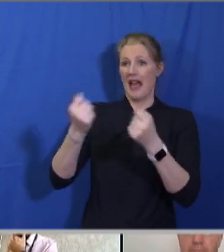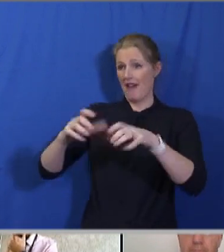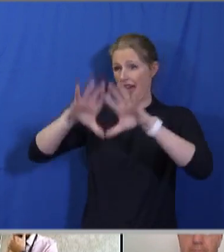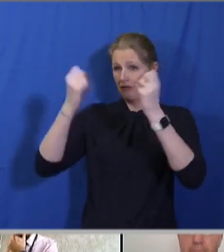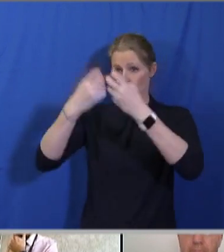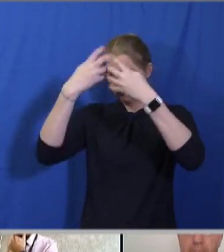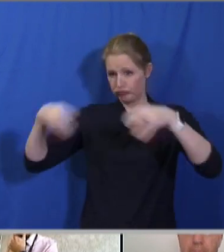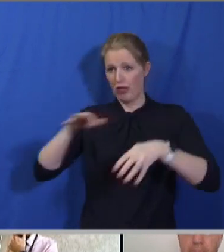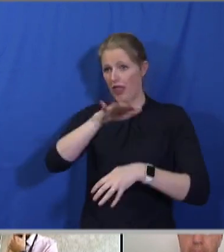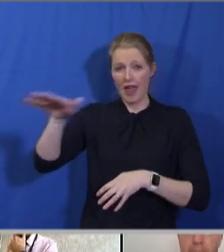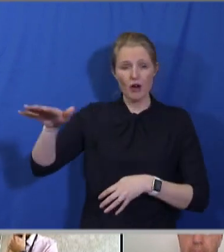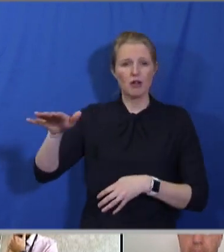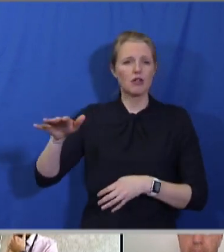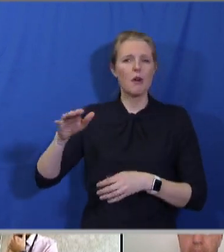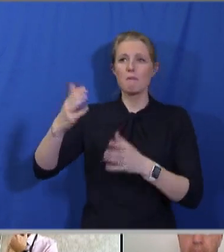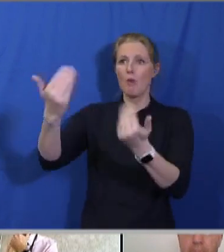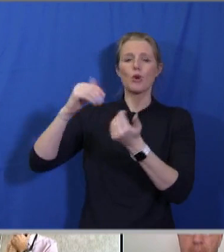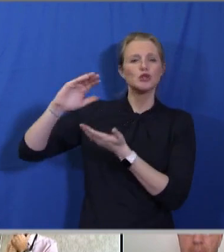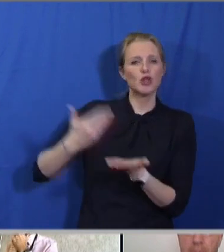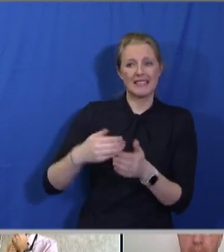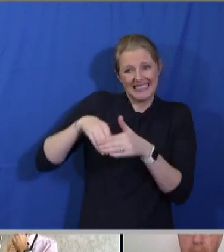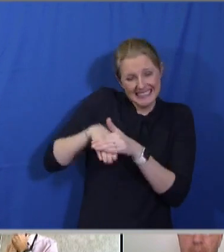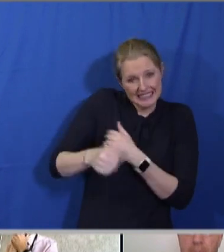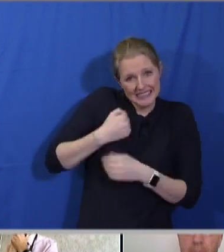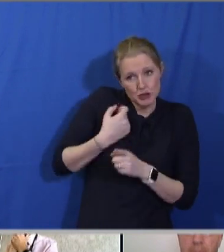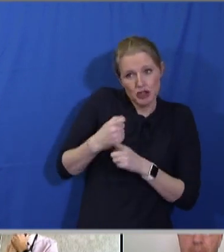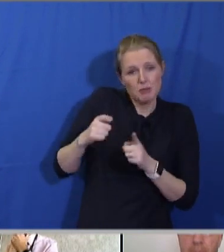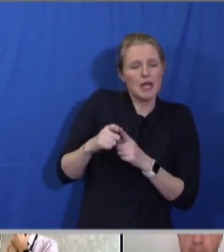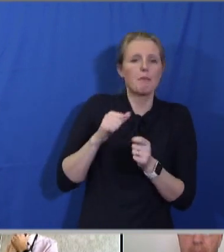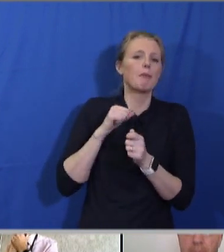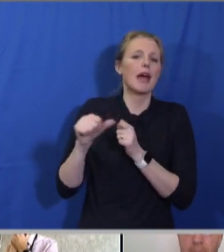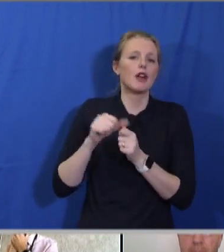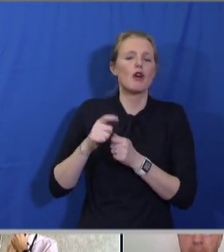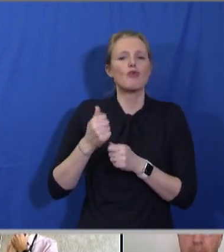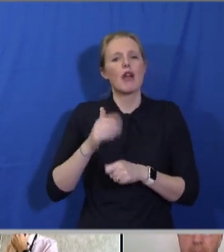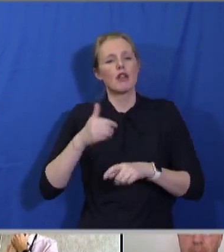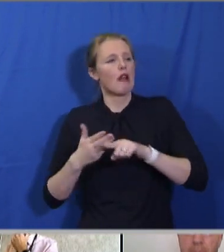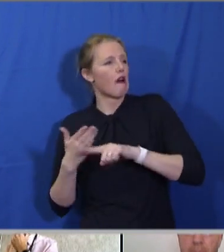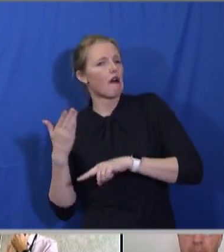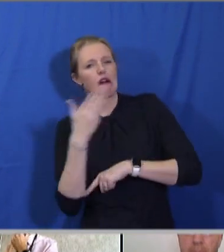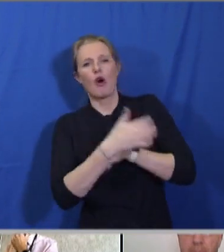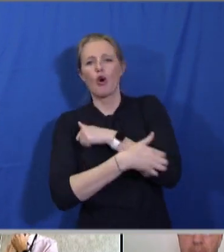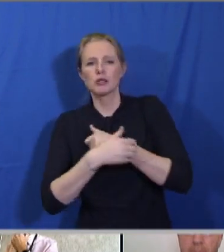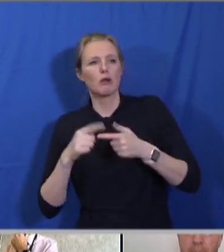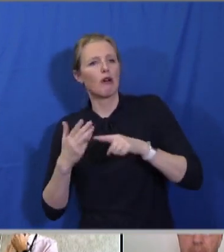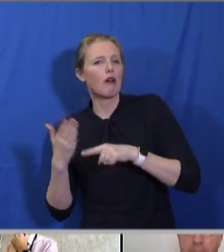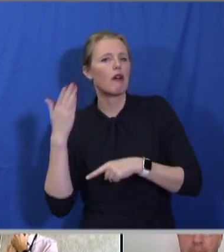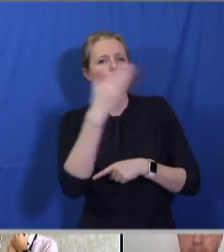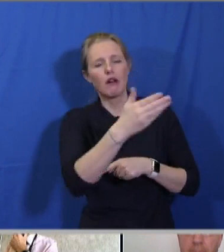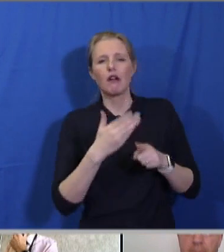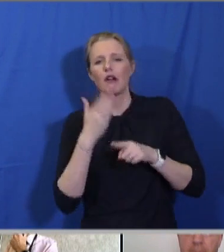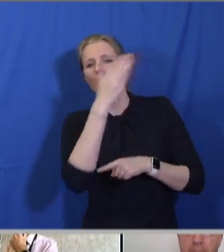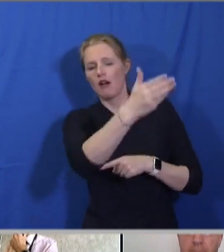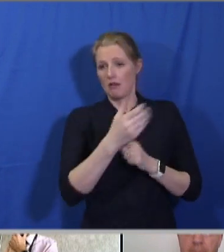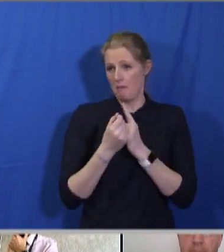Being able to provide more services closer to home, avoiding need for onward referral into secondary care services,